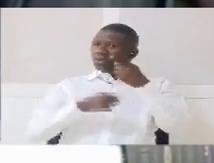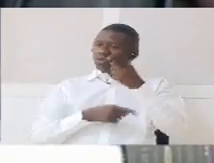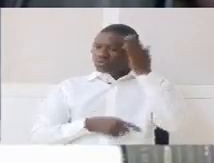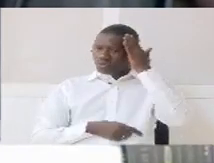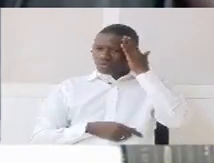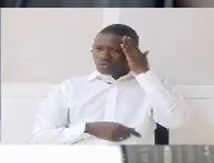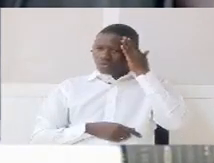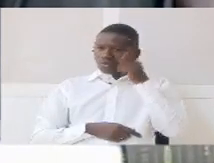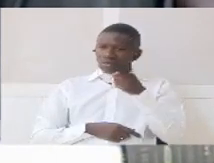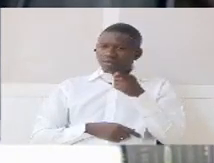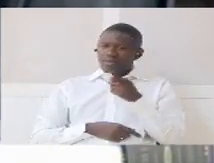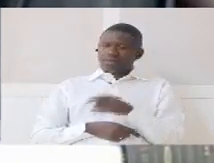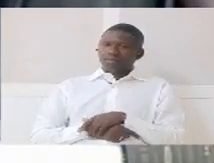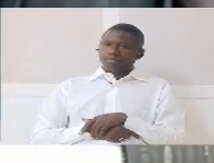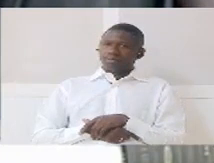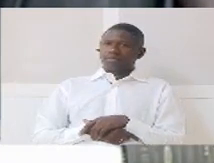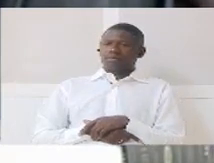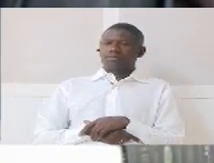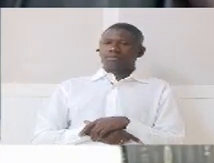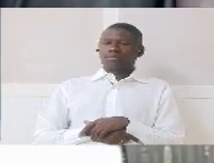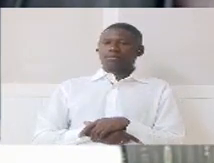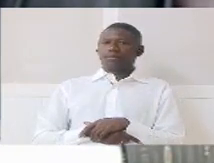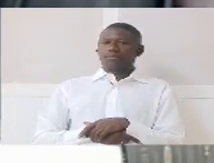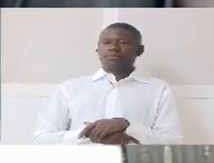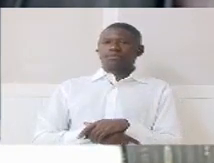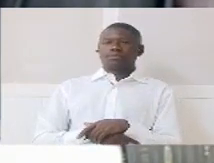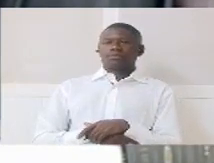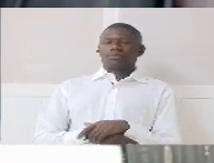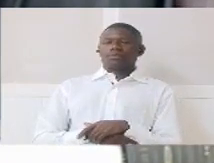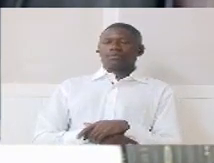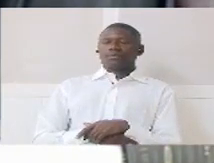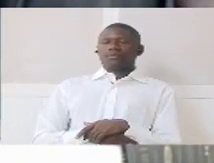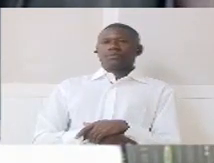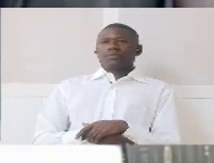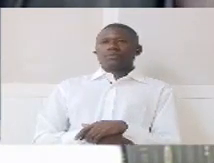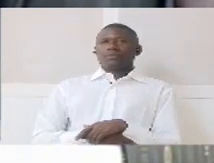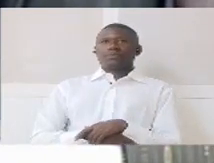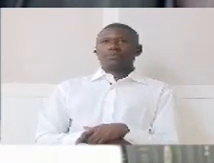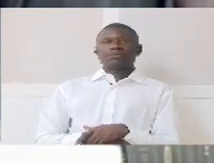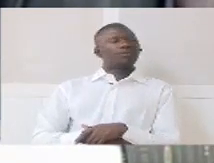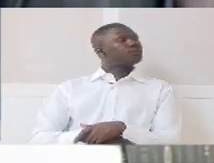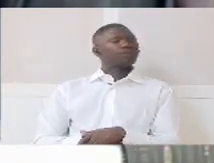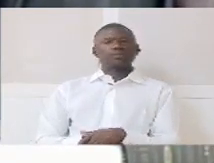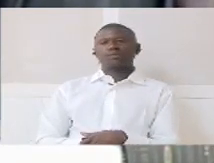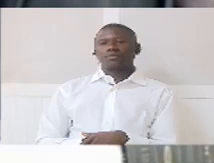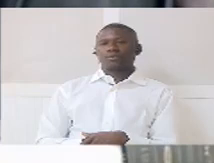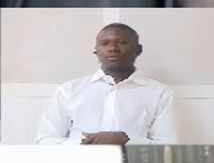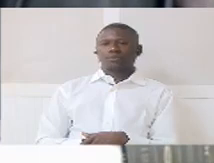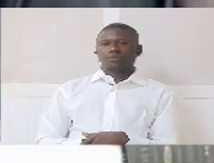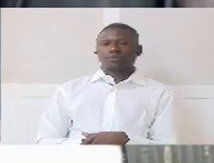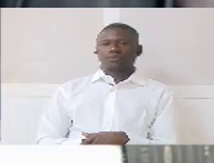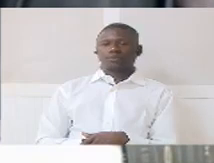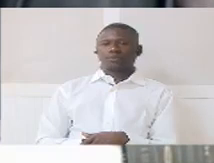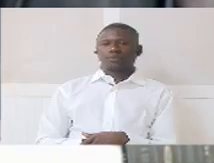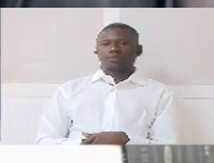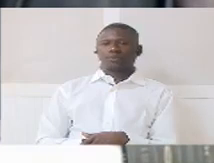fu may Ibrahima Diouf kasola do kulalu official ya boutele hanu fo e pareta bala tumo menna